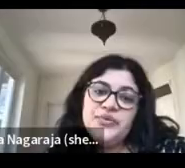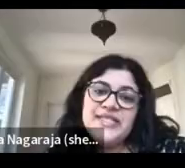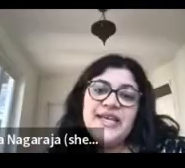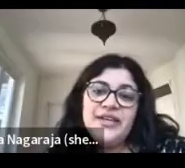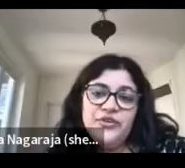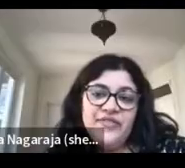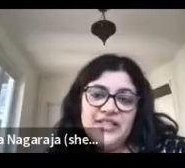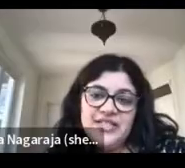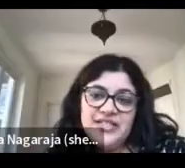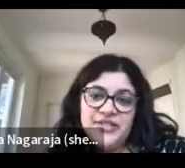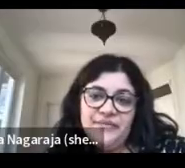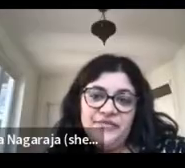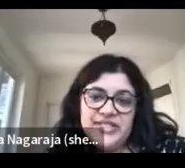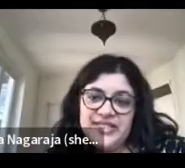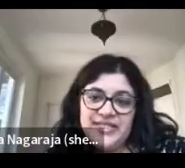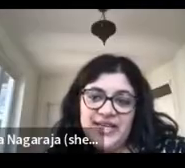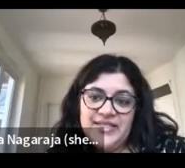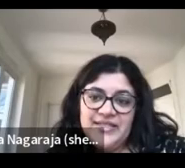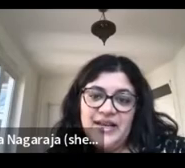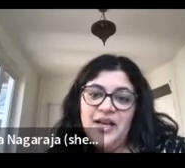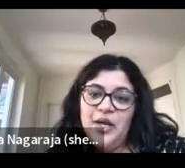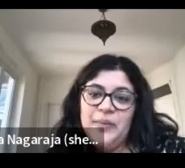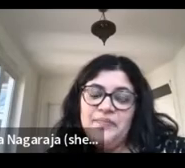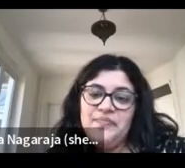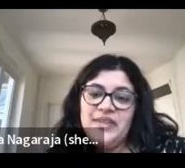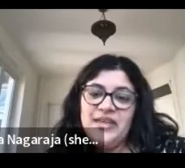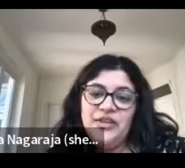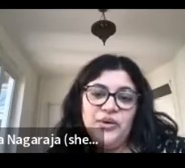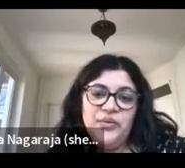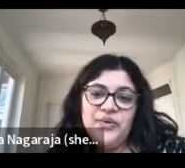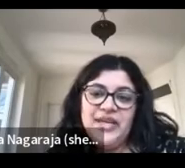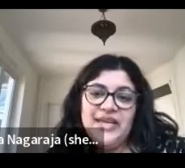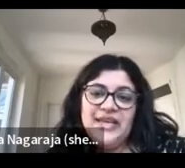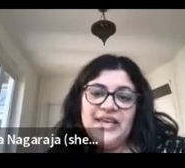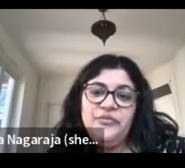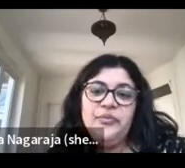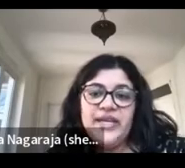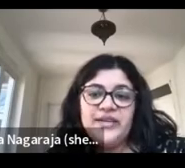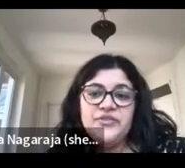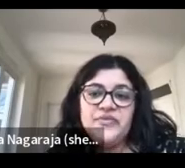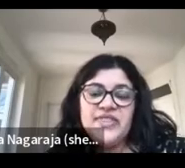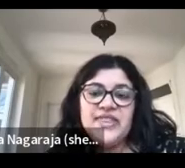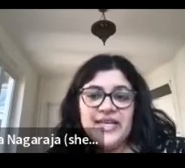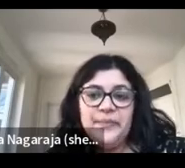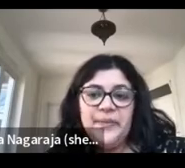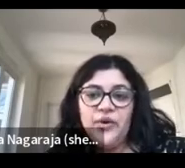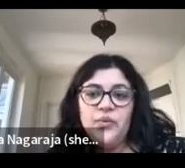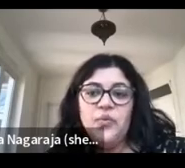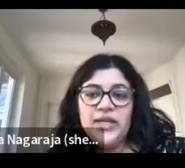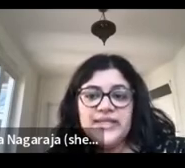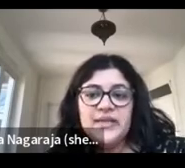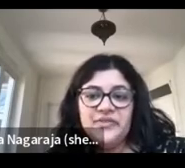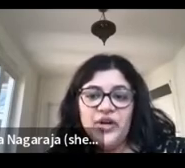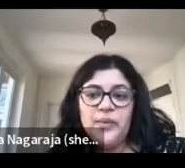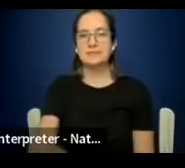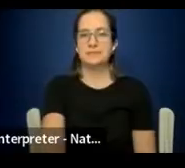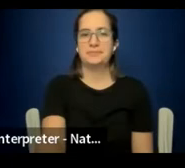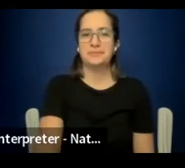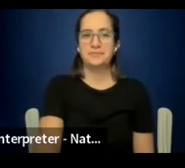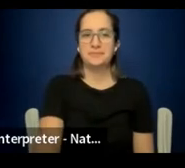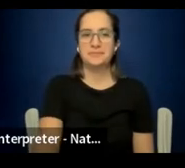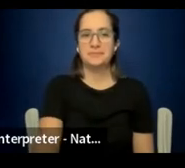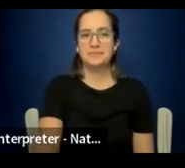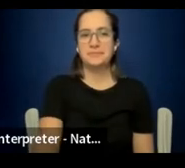So setting your volunteers up for success, you know, if we sort of think about what some of our